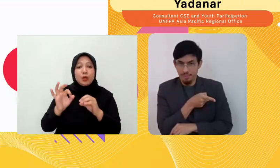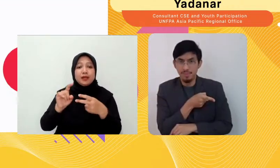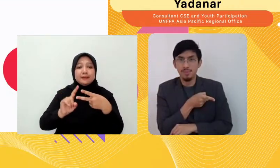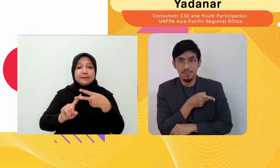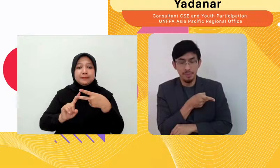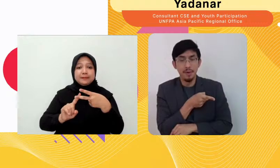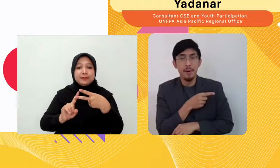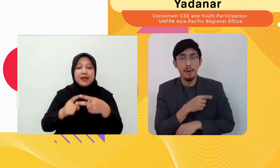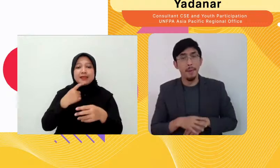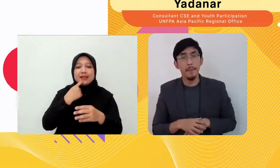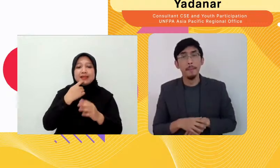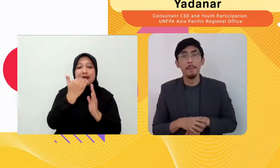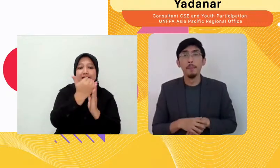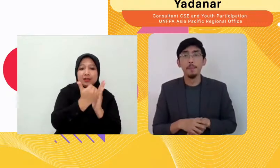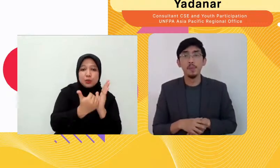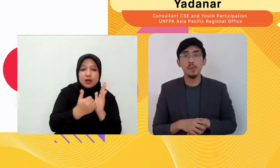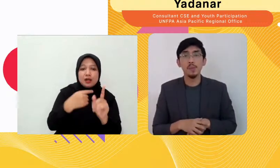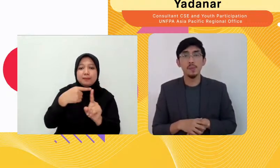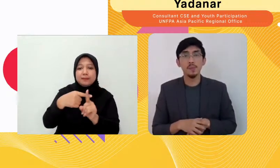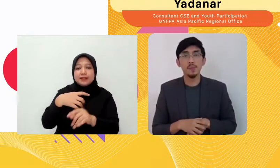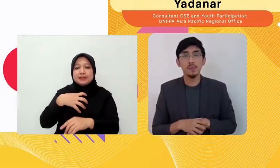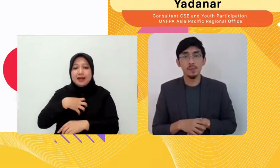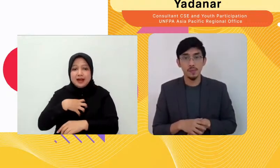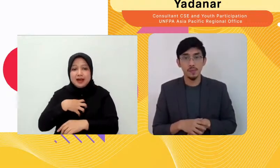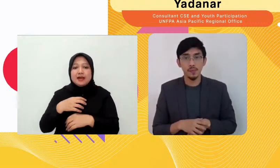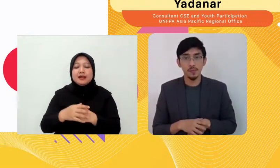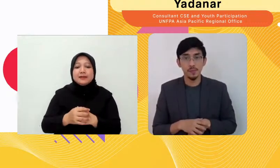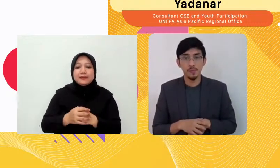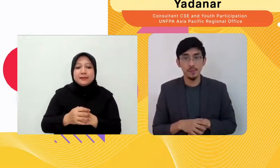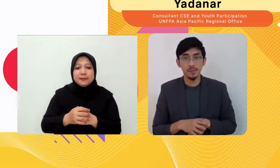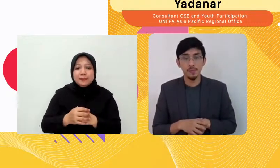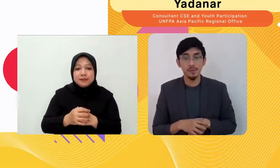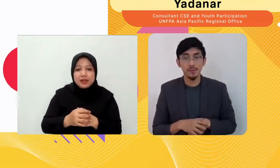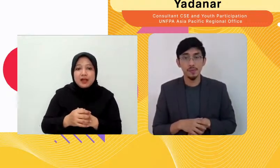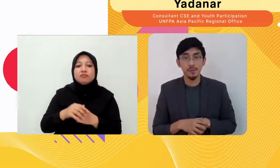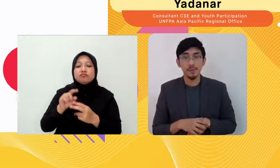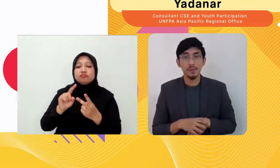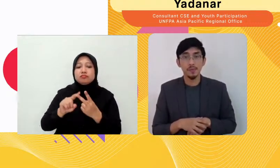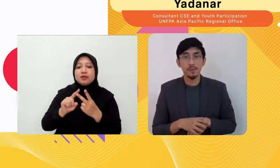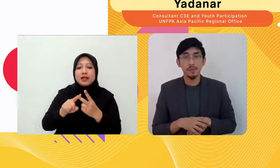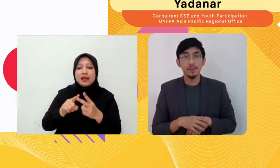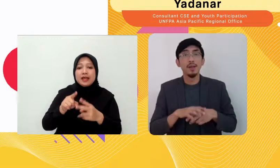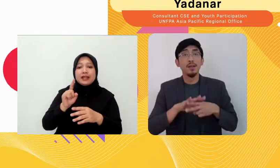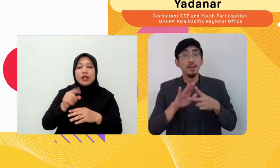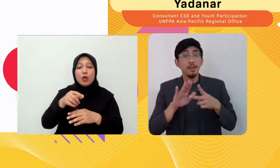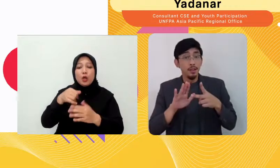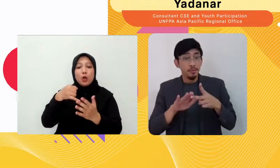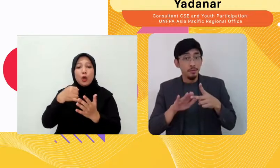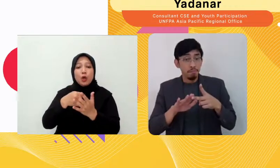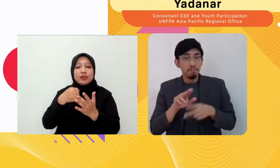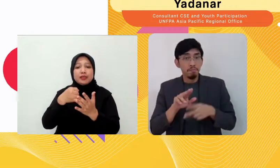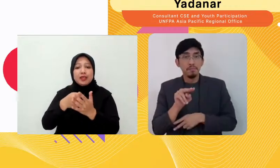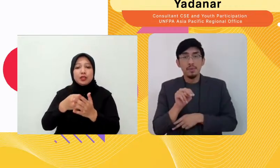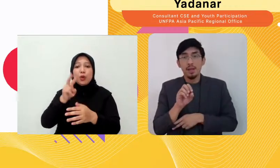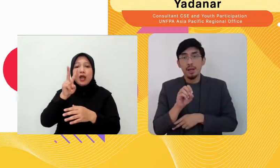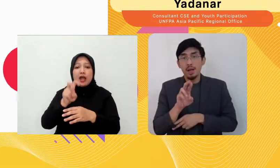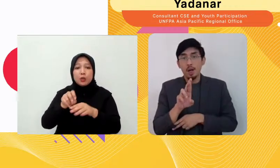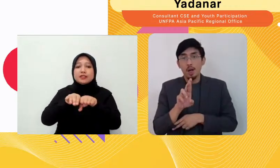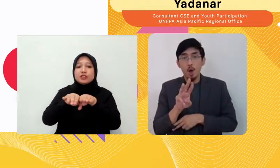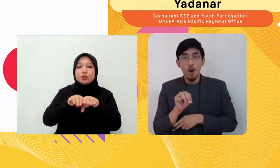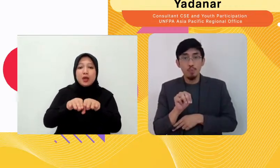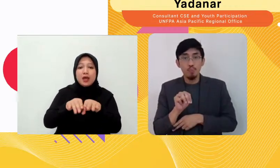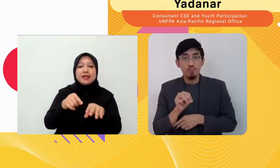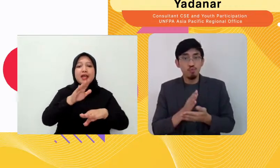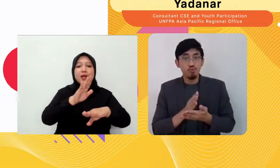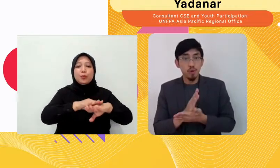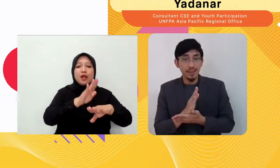is that effective DSE content should take into account of the social, cultural, and religious norms, and consider